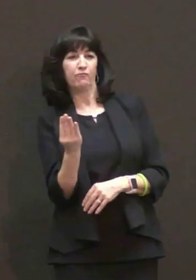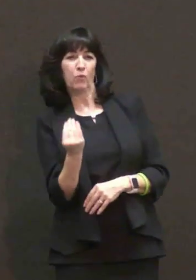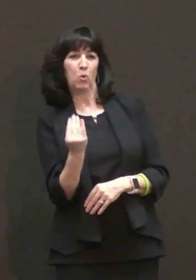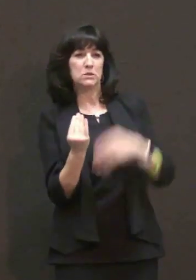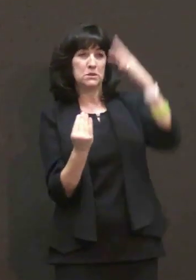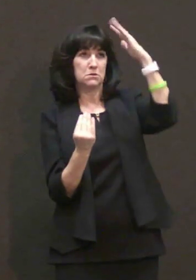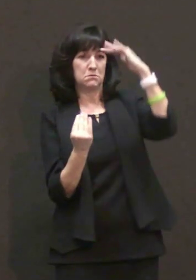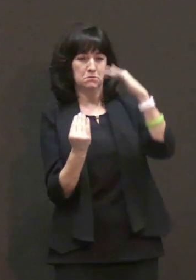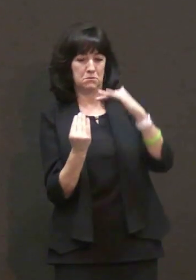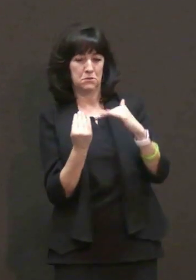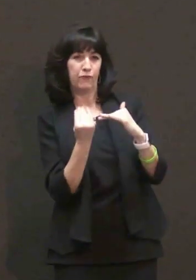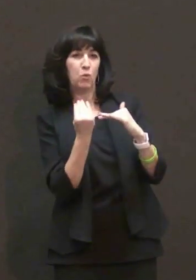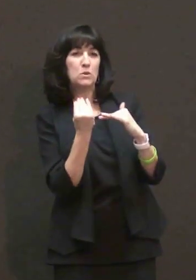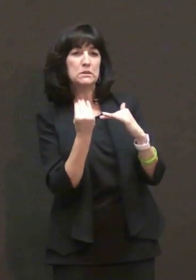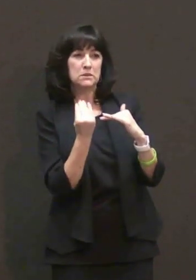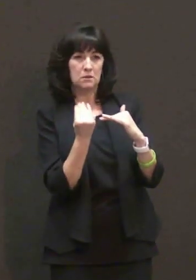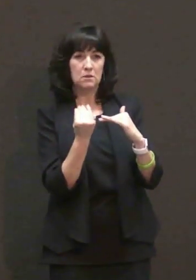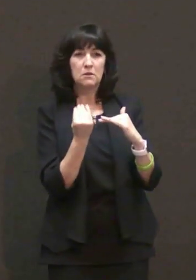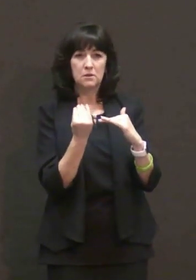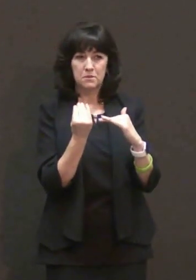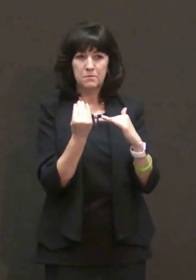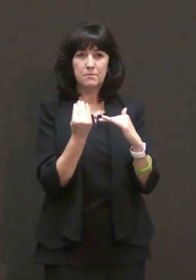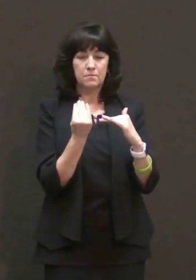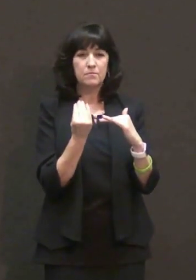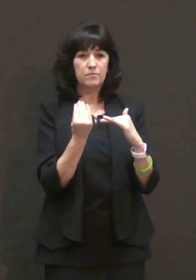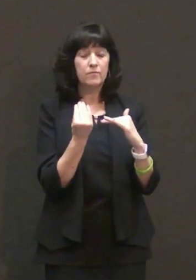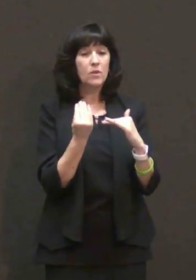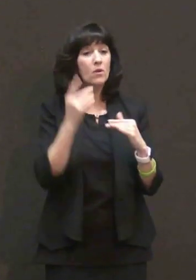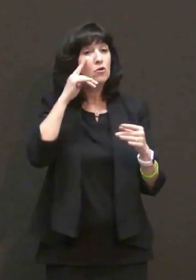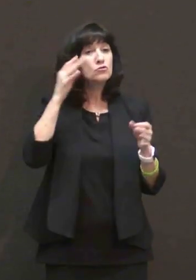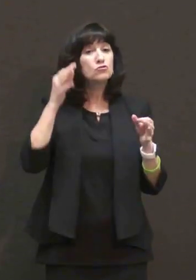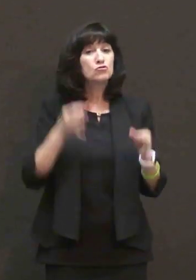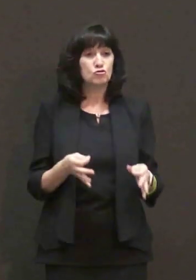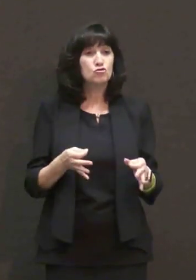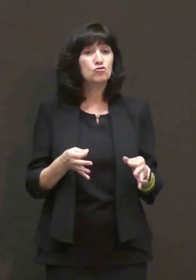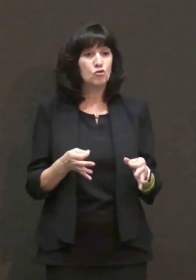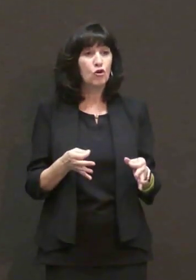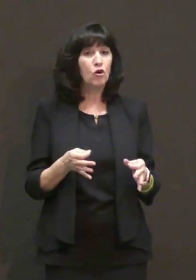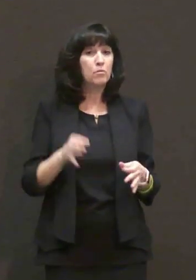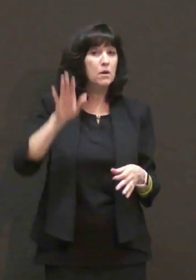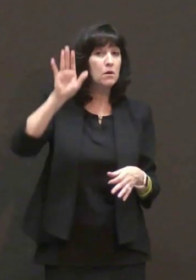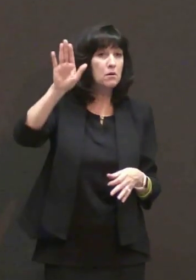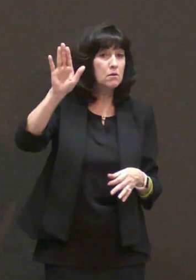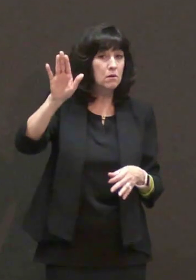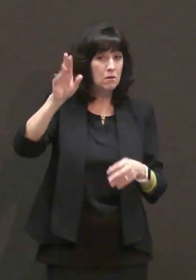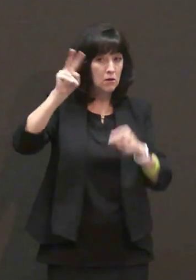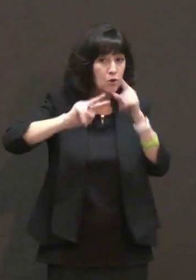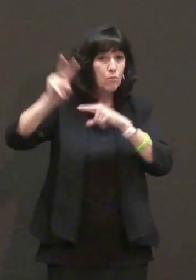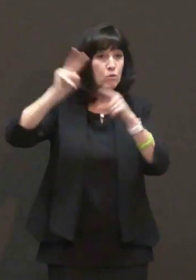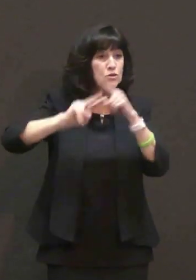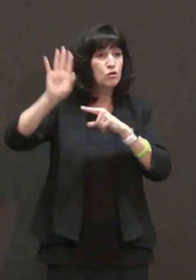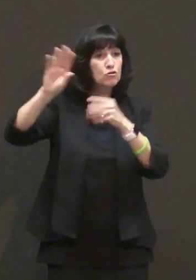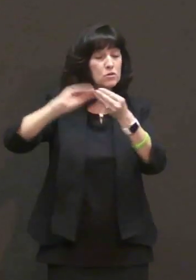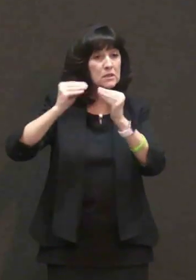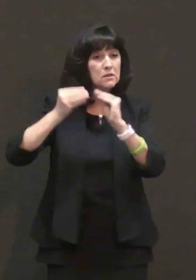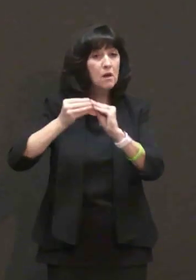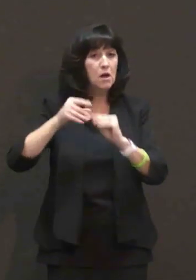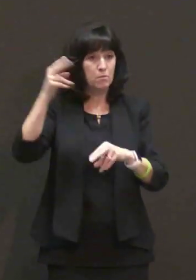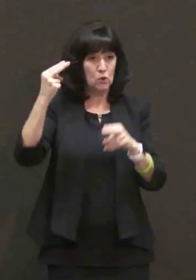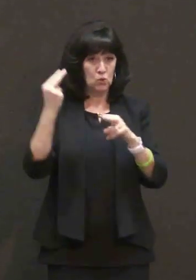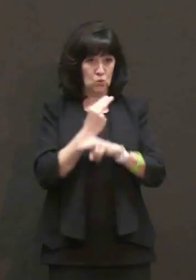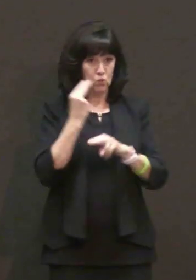But again, it was hard to determine whether they had their own projected numbers or where they were using the